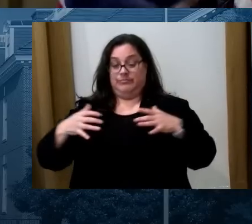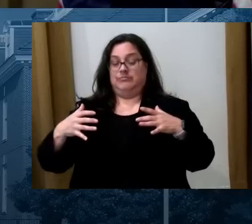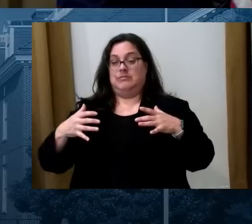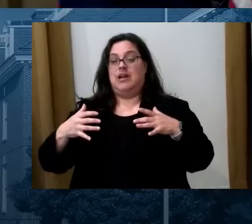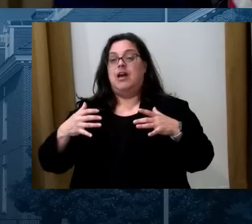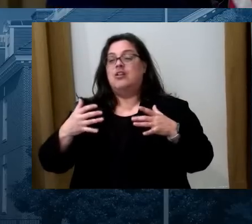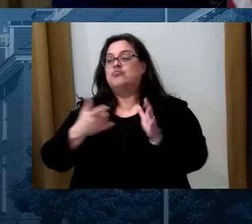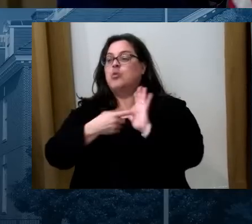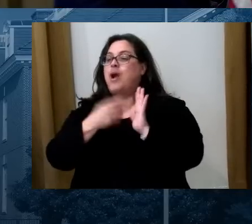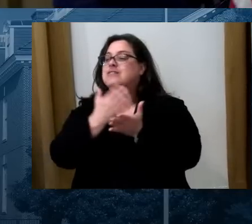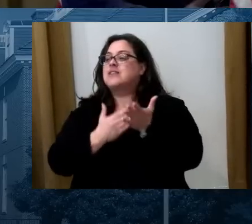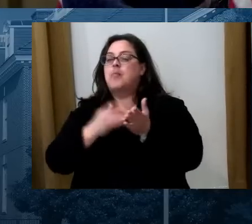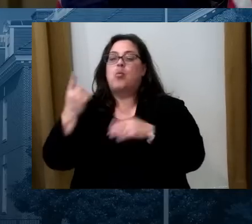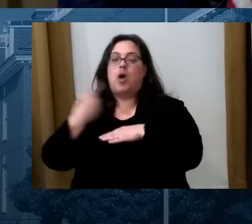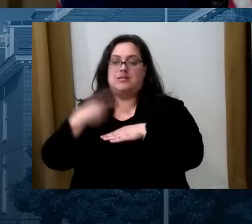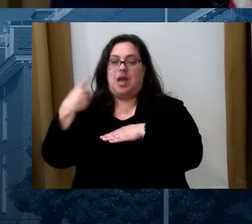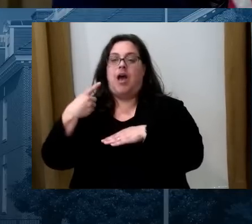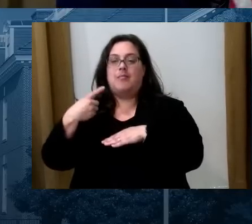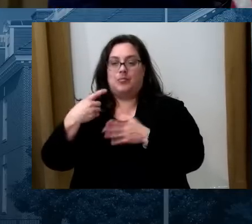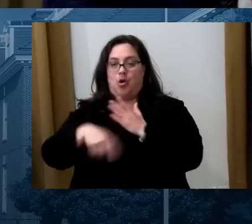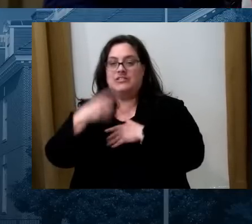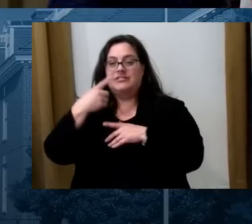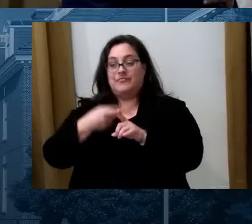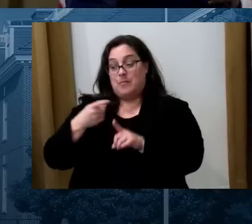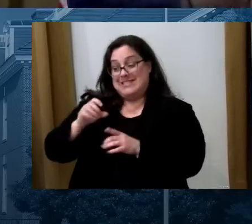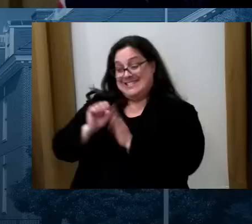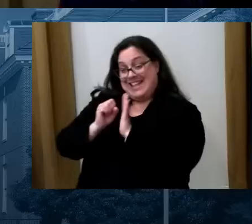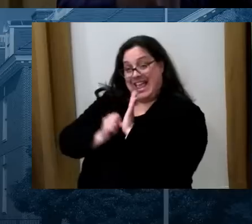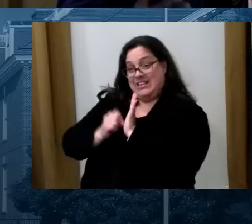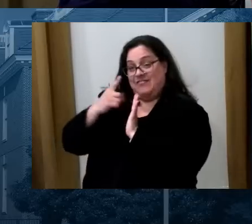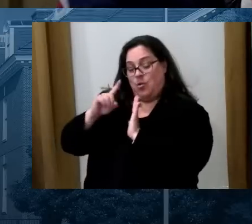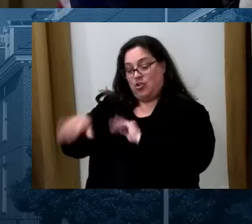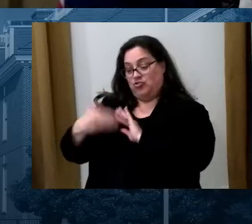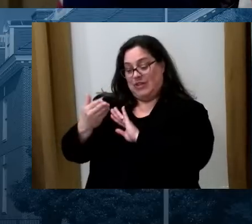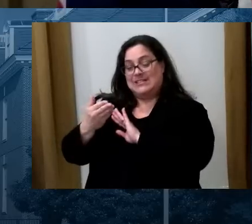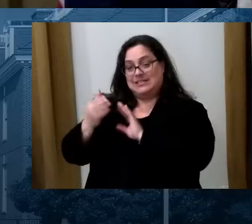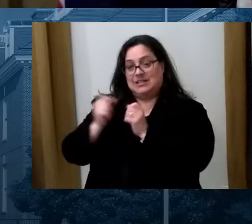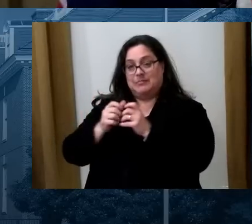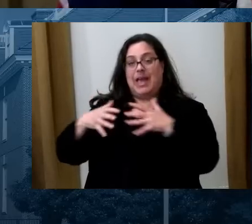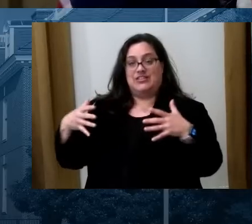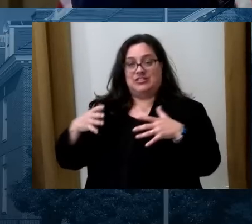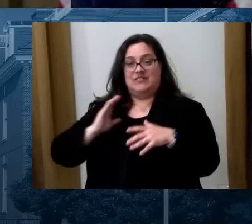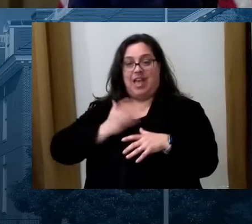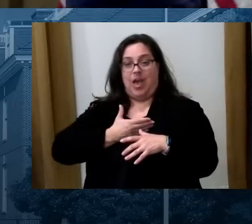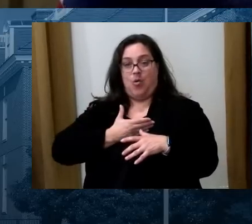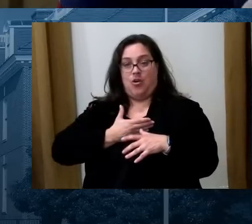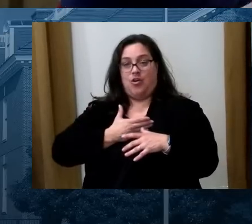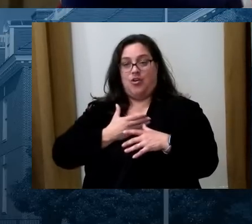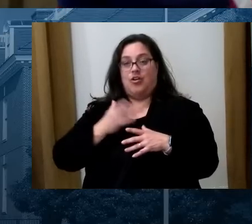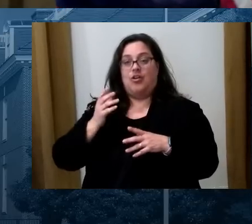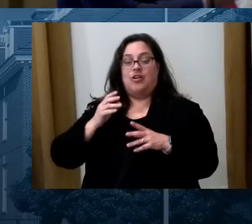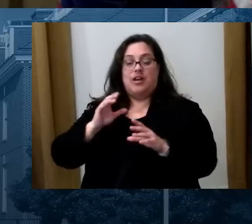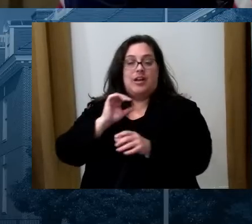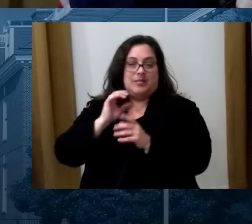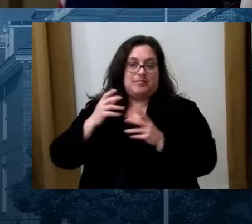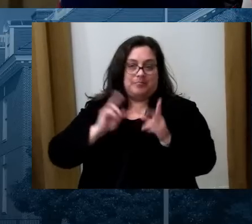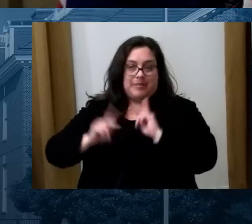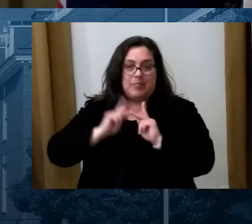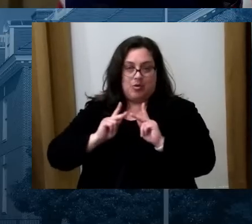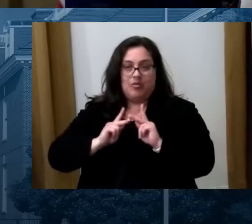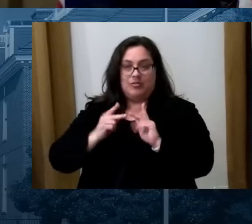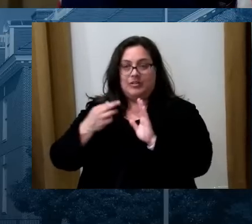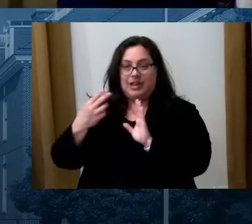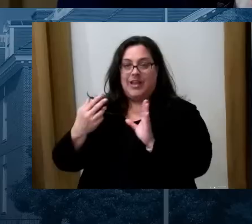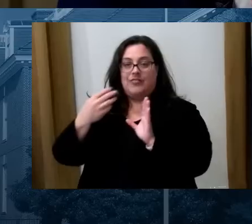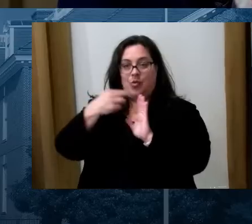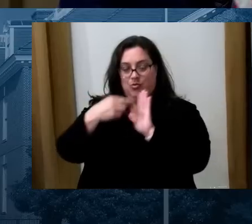one-time costs from the state to address the expansion of our enrollment. A lot of that is included in